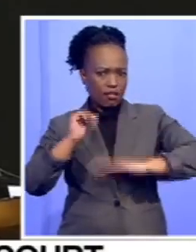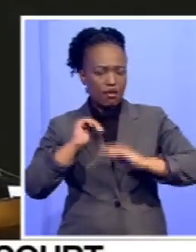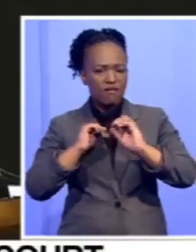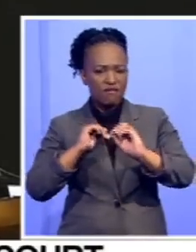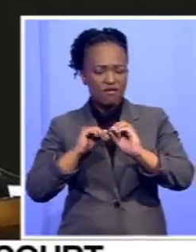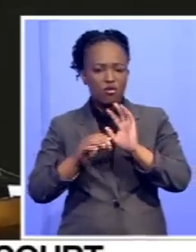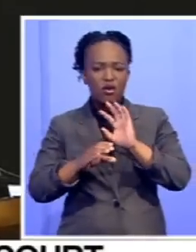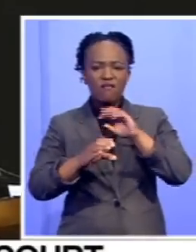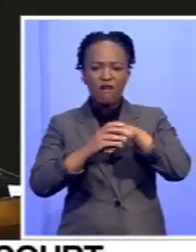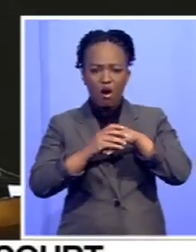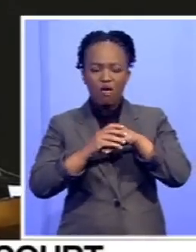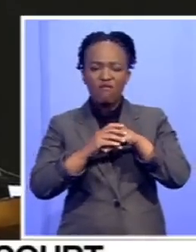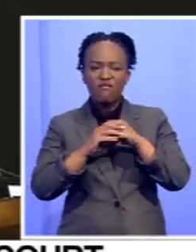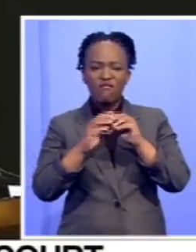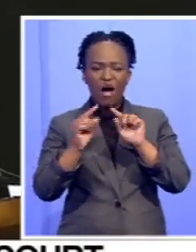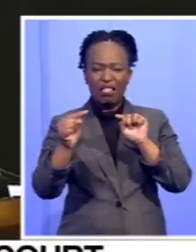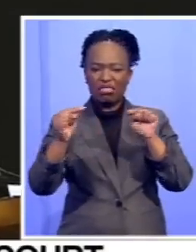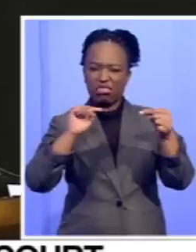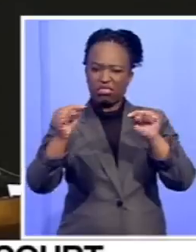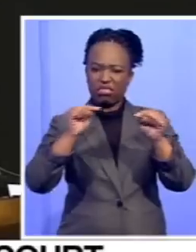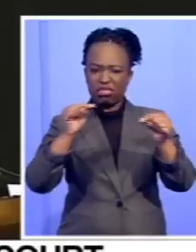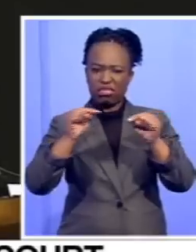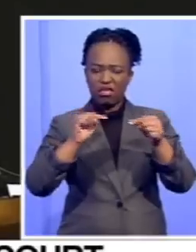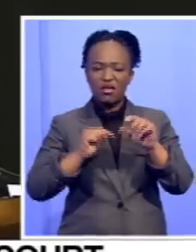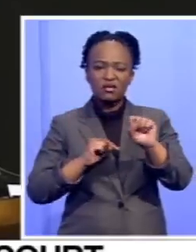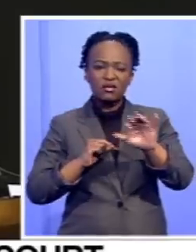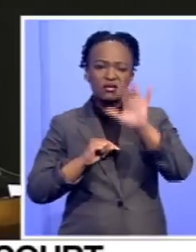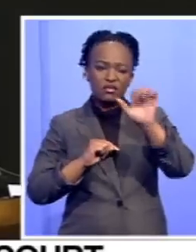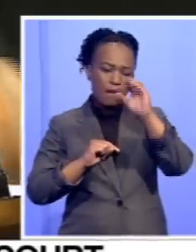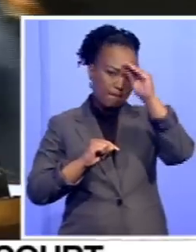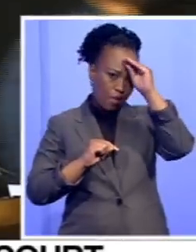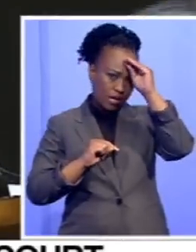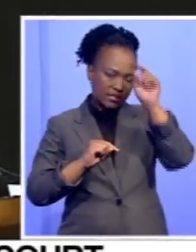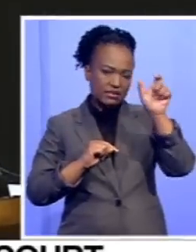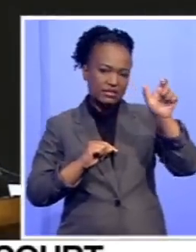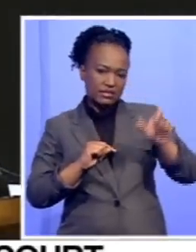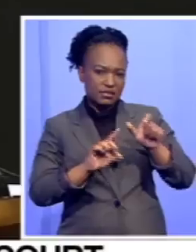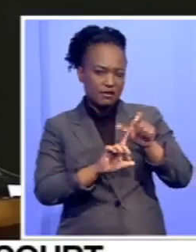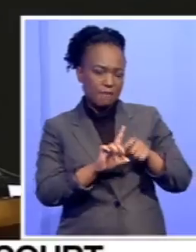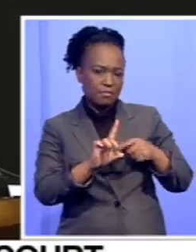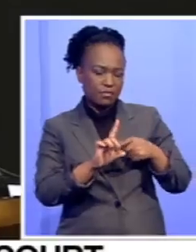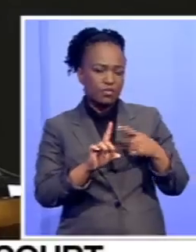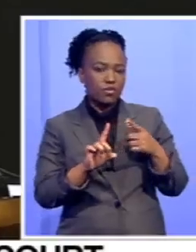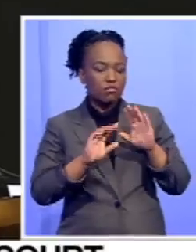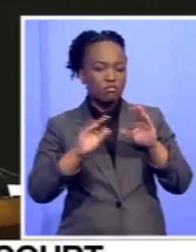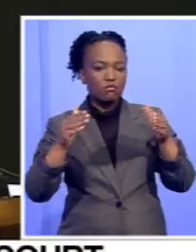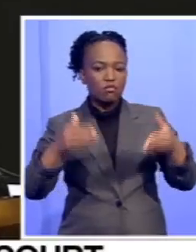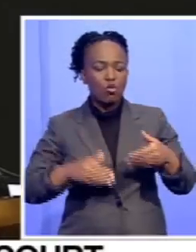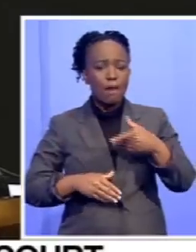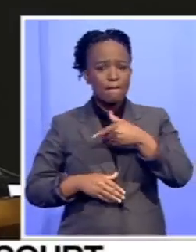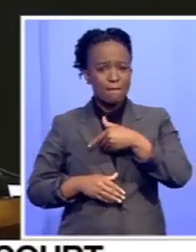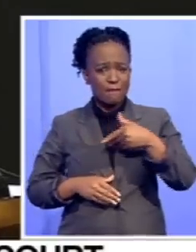in a scuffle with Lieutenant-Colonel Venter of the South African Police Service at the gate of the Fourway Cemetery on the date of my mother's